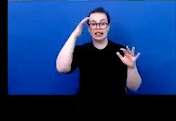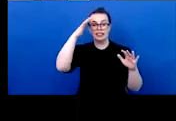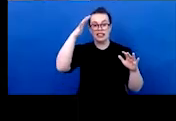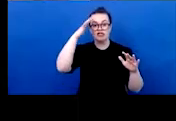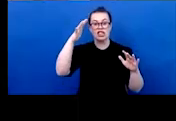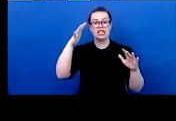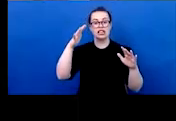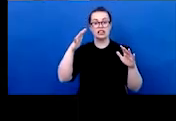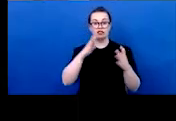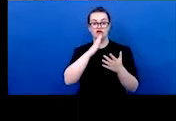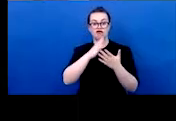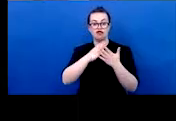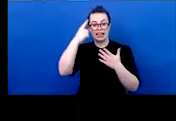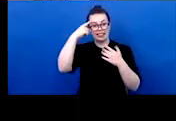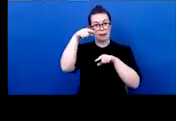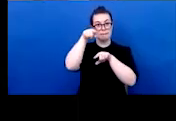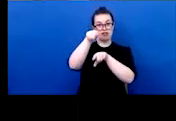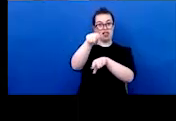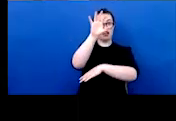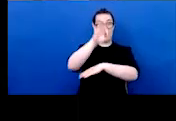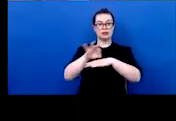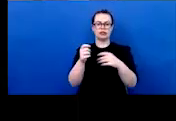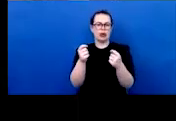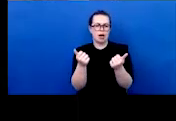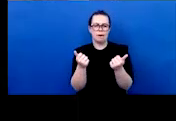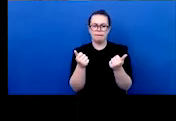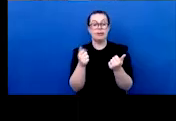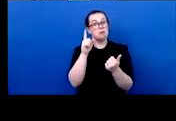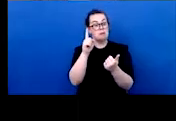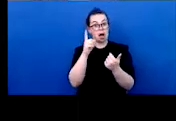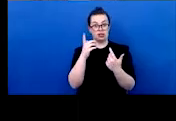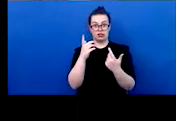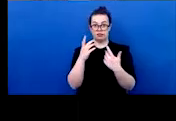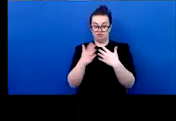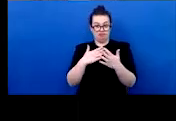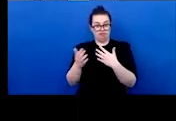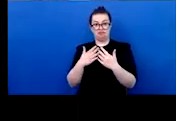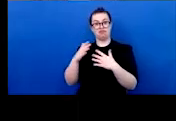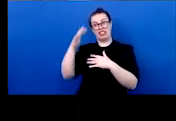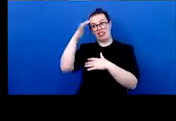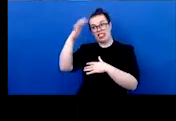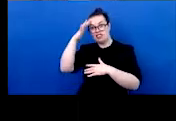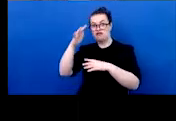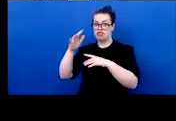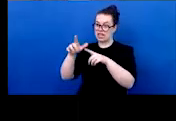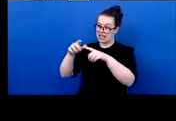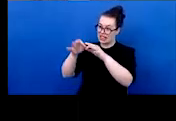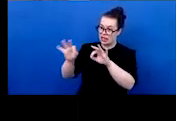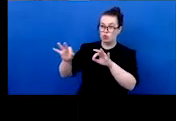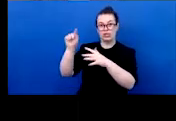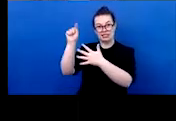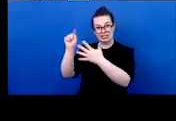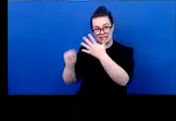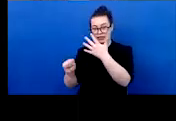at the same time, parallel architectures are never far from the mainstream. So I agree with what Ray Jackendorf